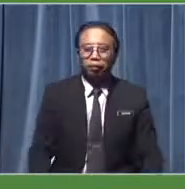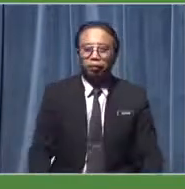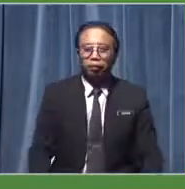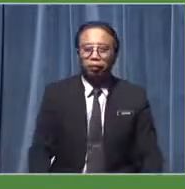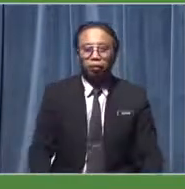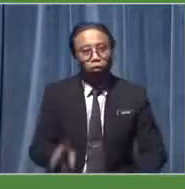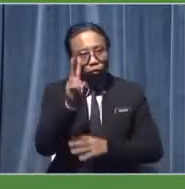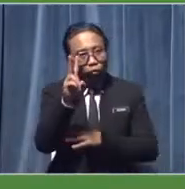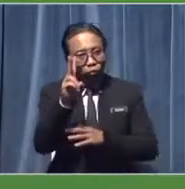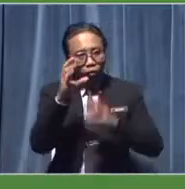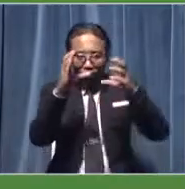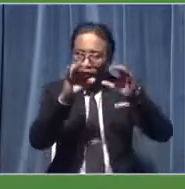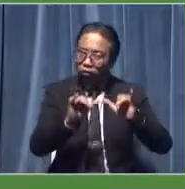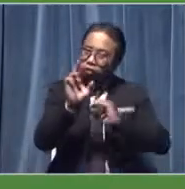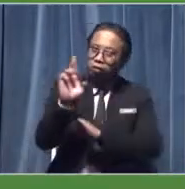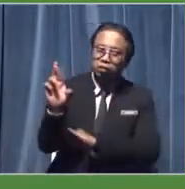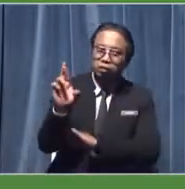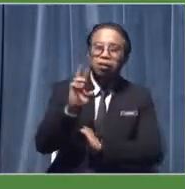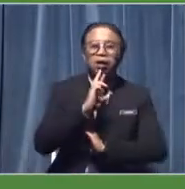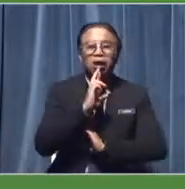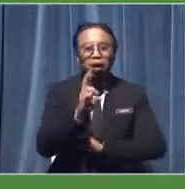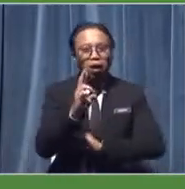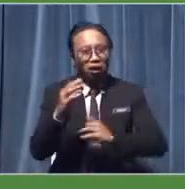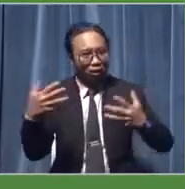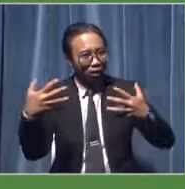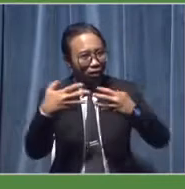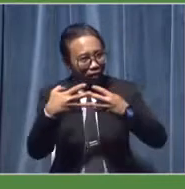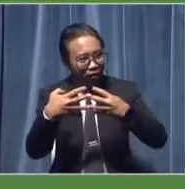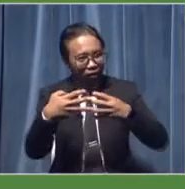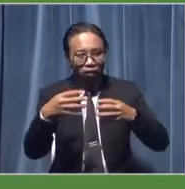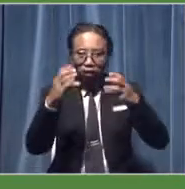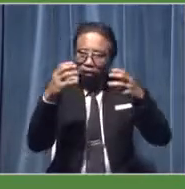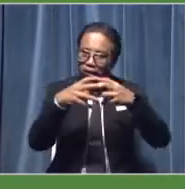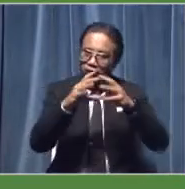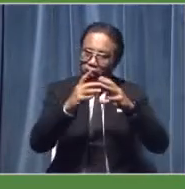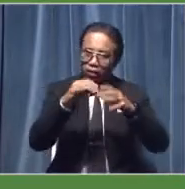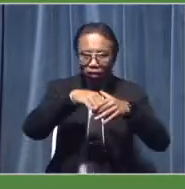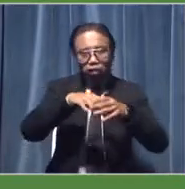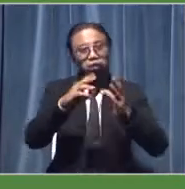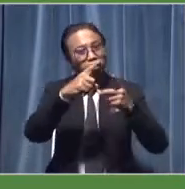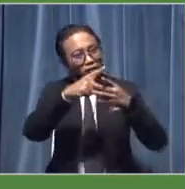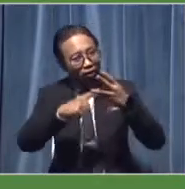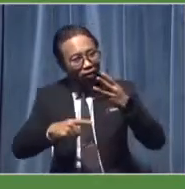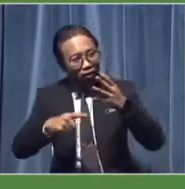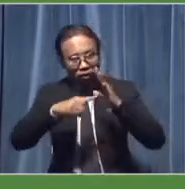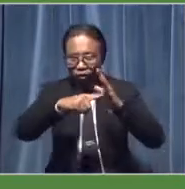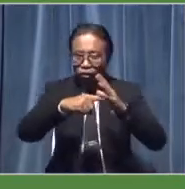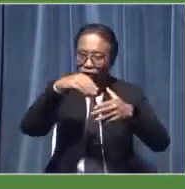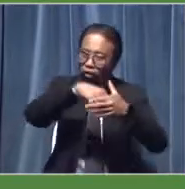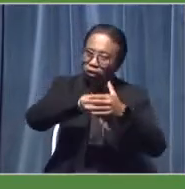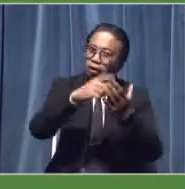Two capacitors are connected in series as shown in the